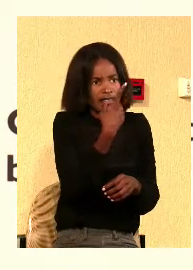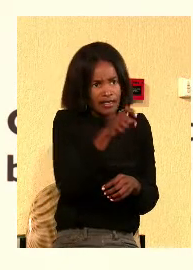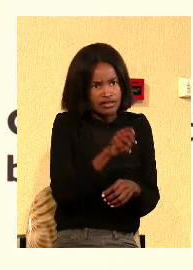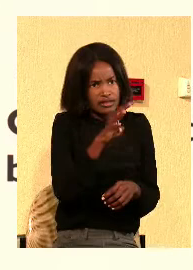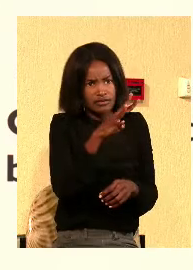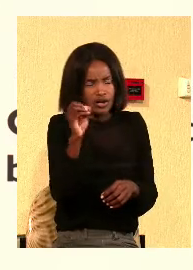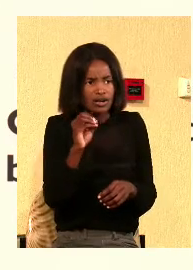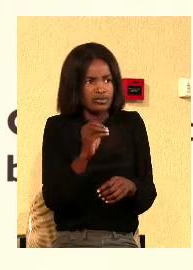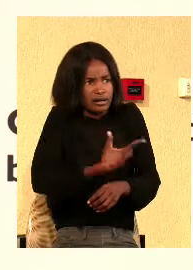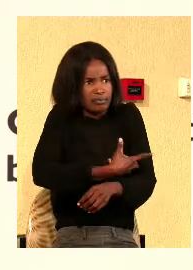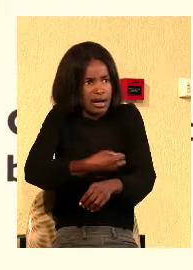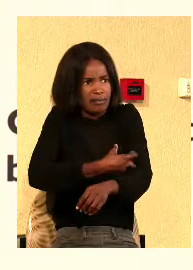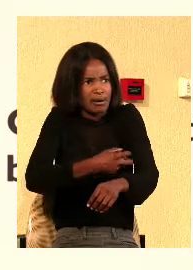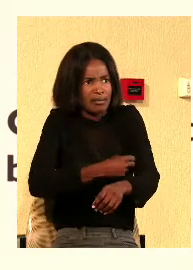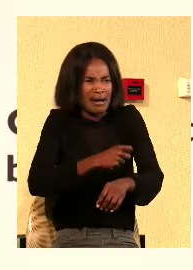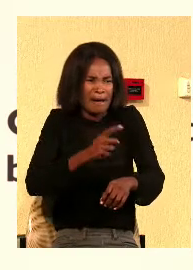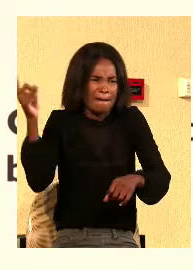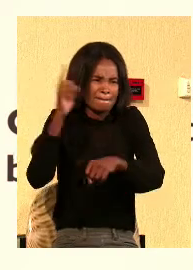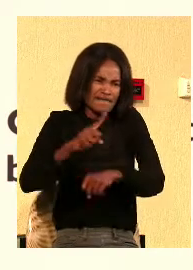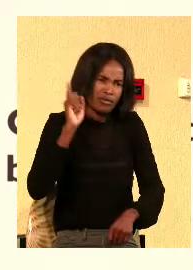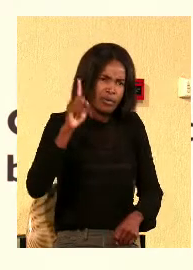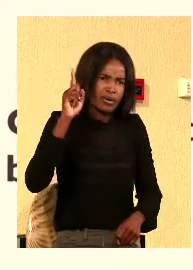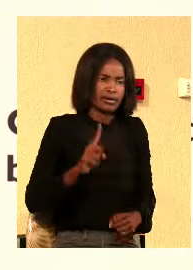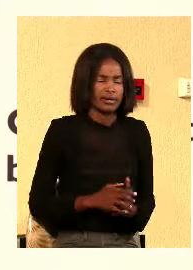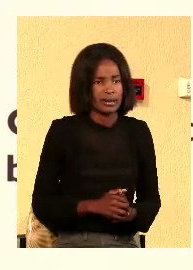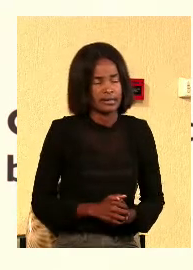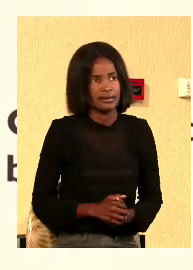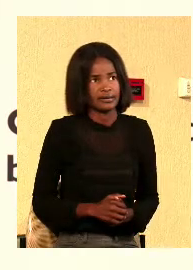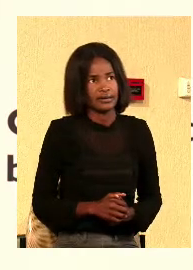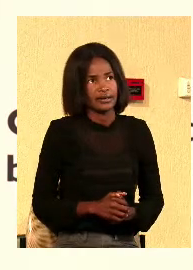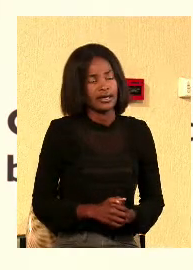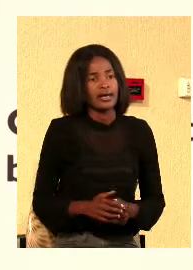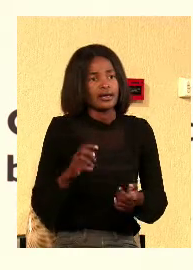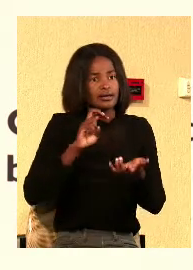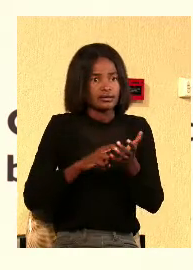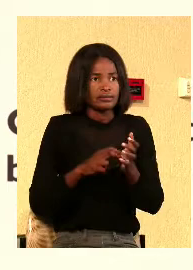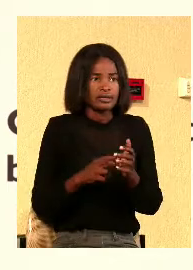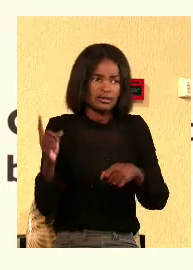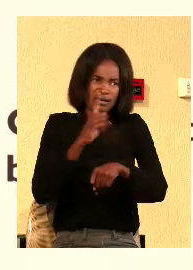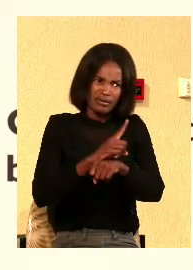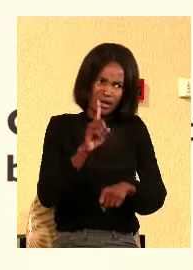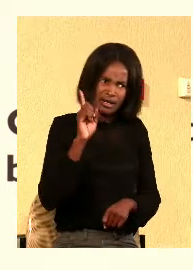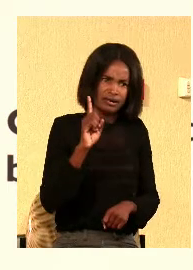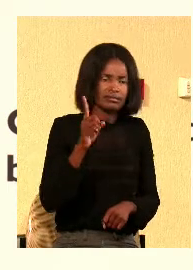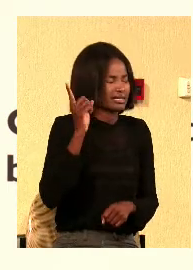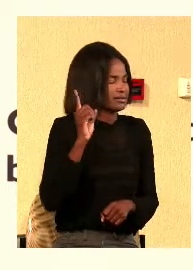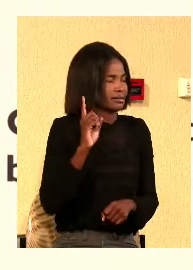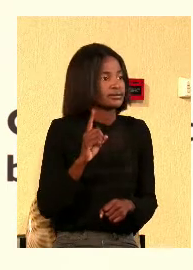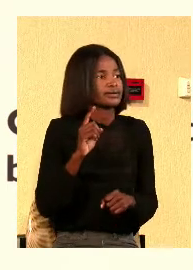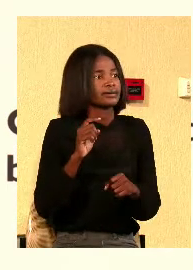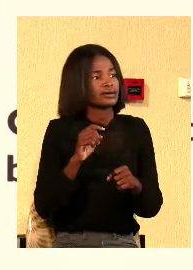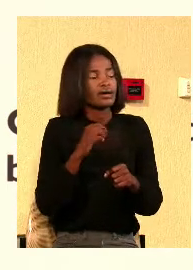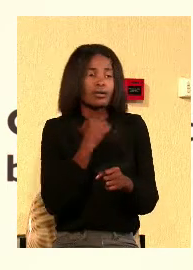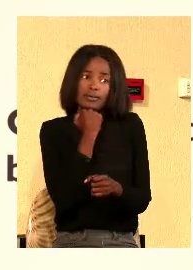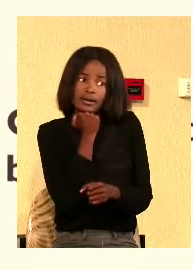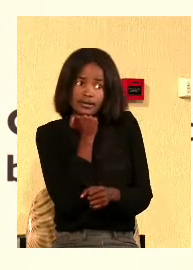1,410 tests in 24 hours. And some of these test instruments are also already,